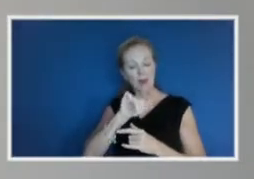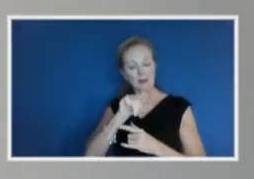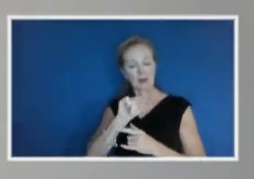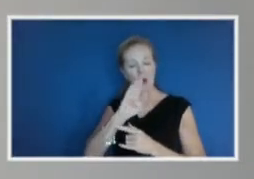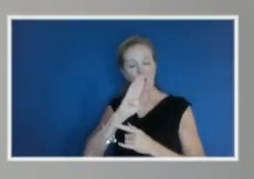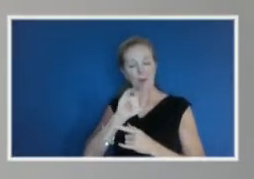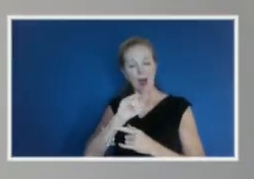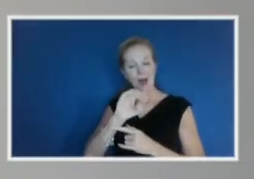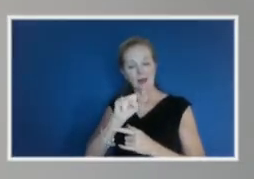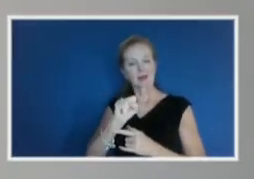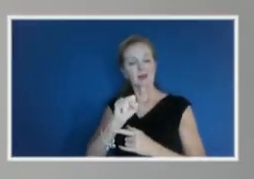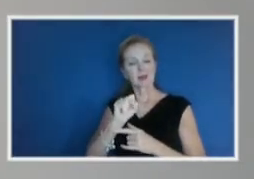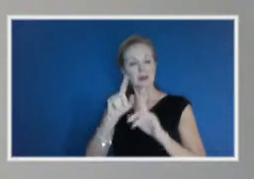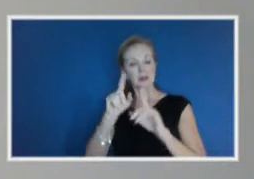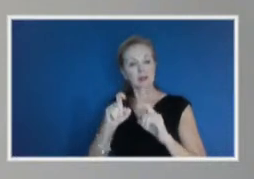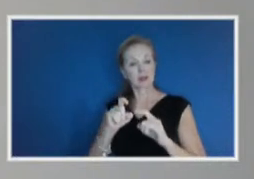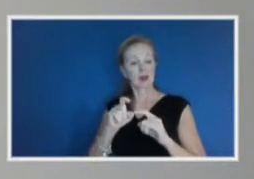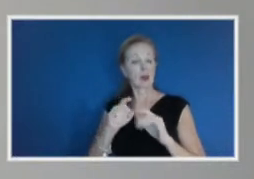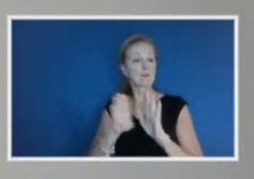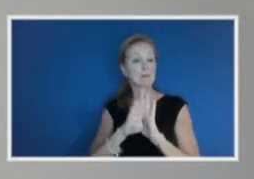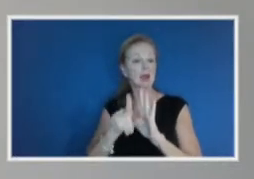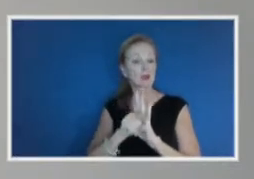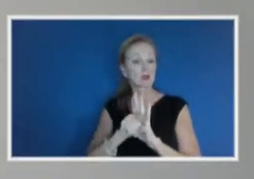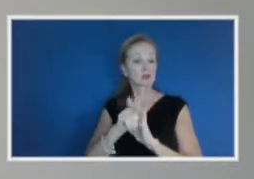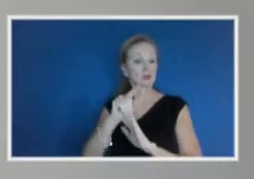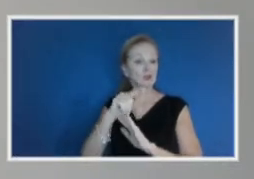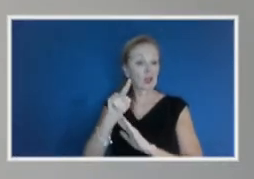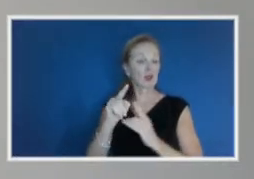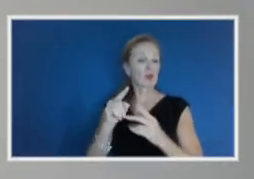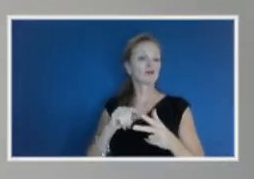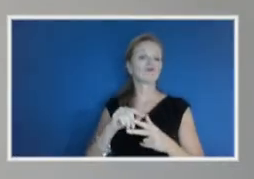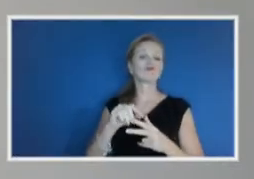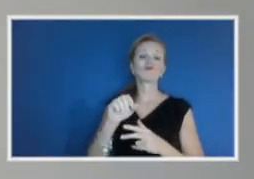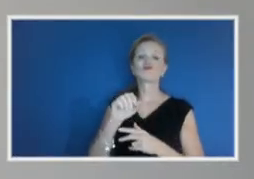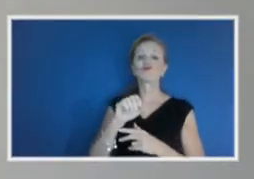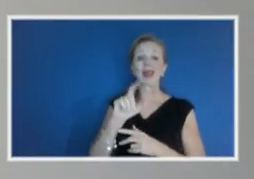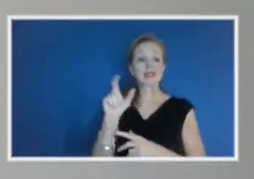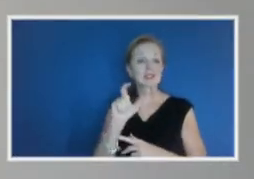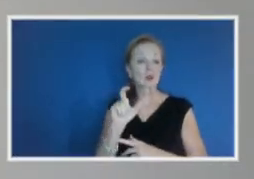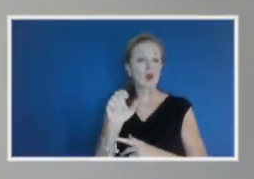through social media, anything that we can actually